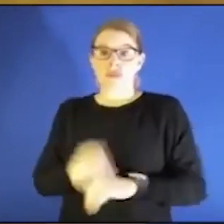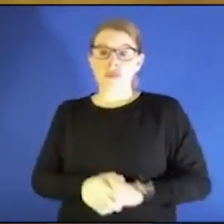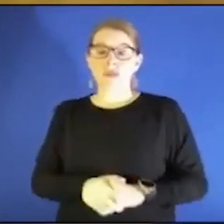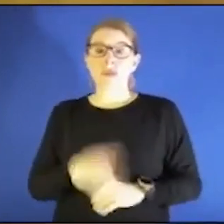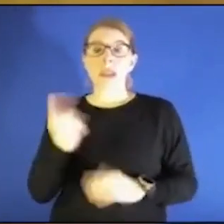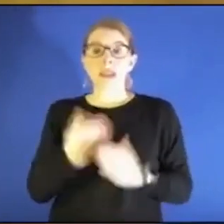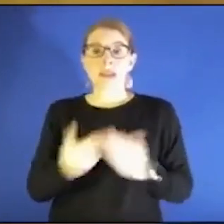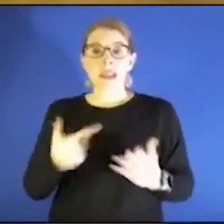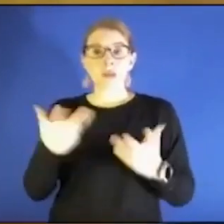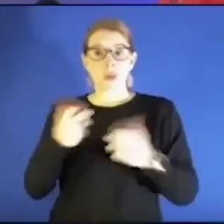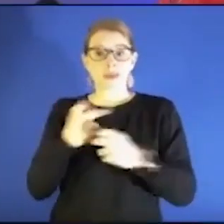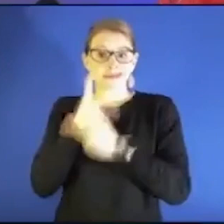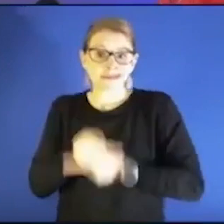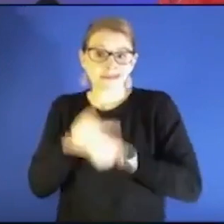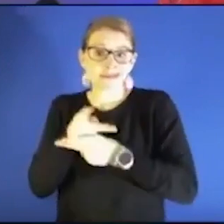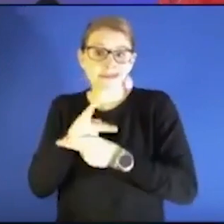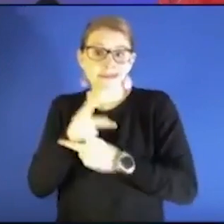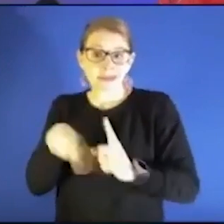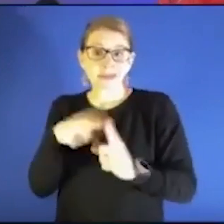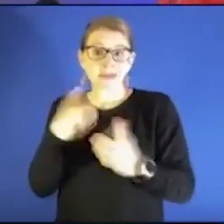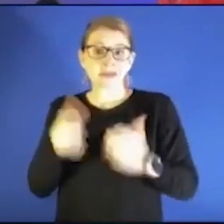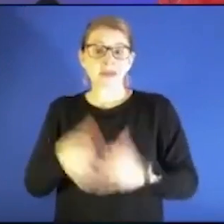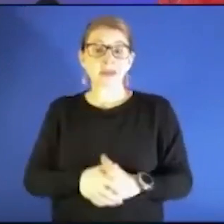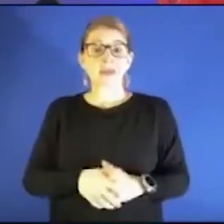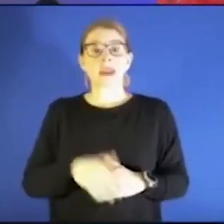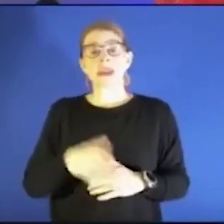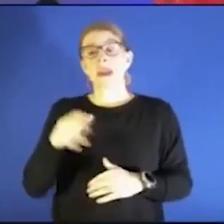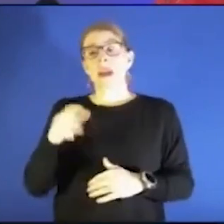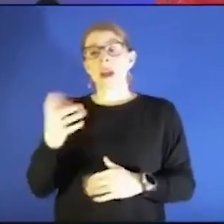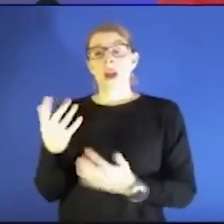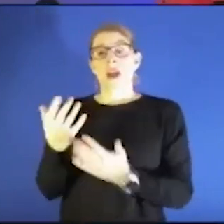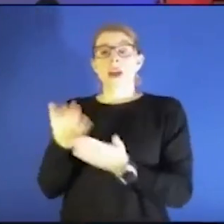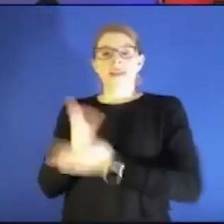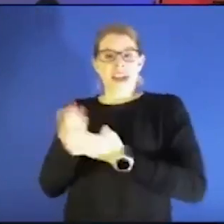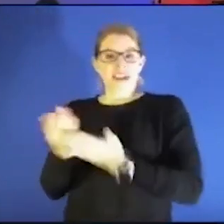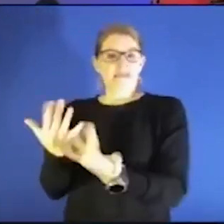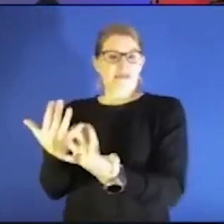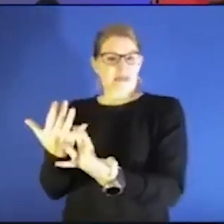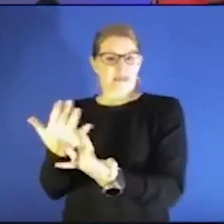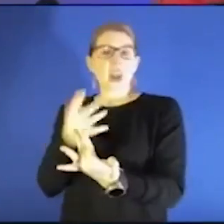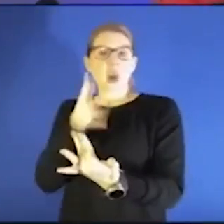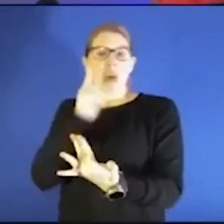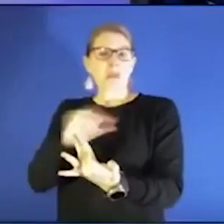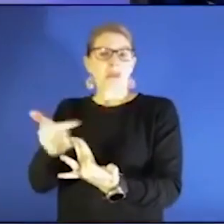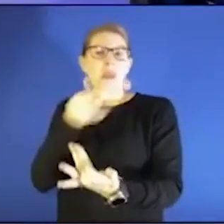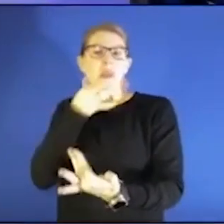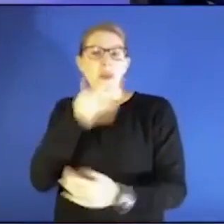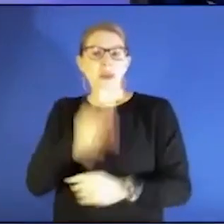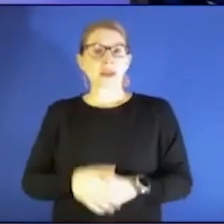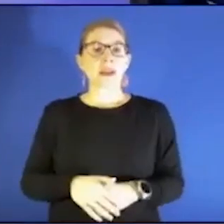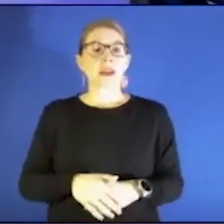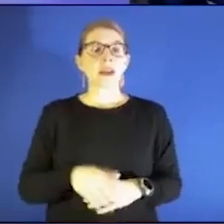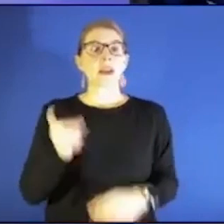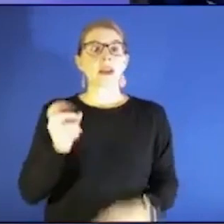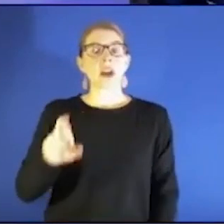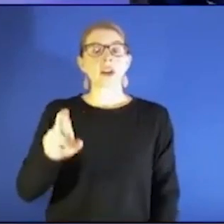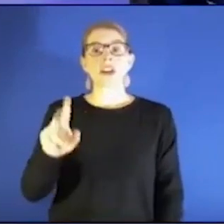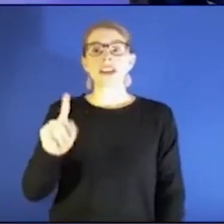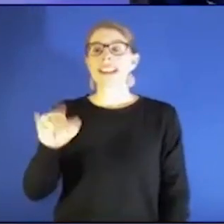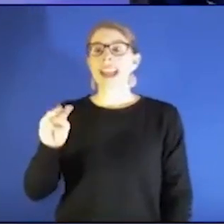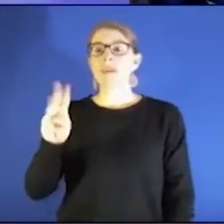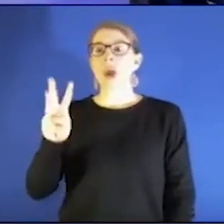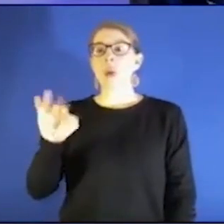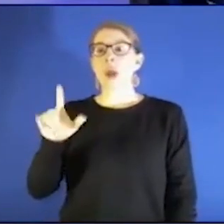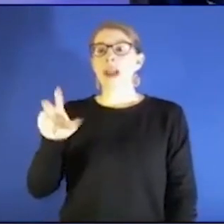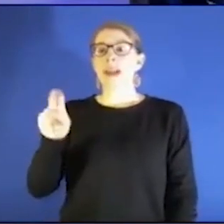real careful about. All right, Dr. Schmidtke, stay close by. We'll be back with you in just a moment. Dr. Tim Williamson, glad you're here today. He's a